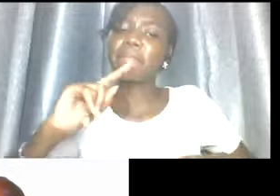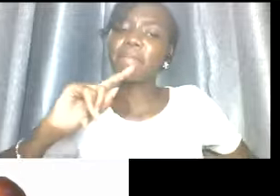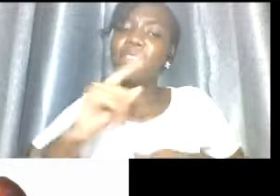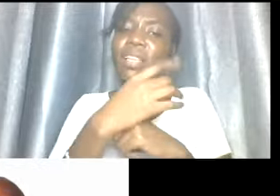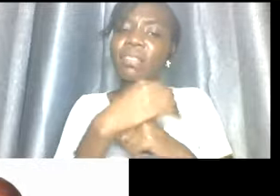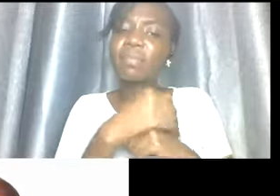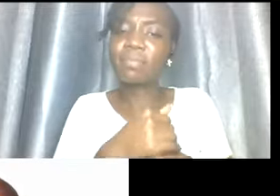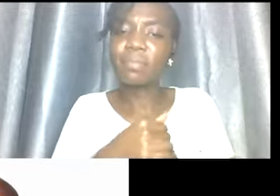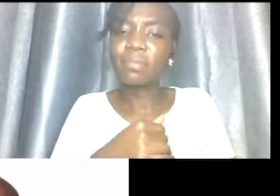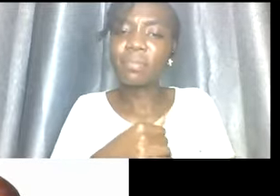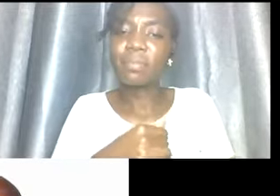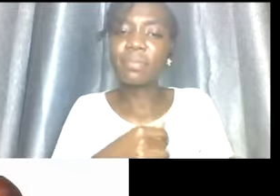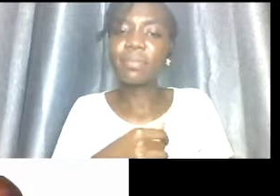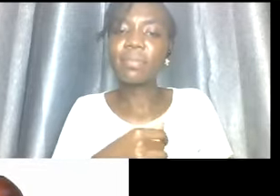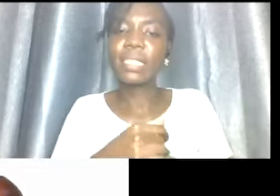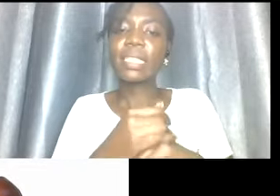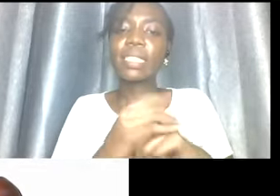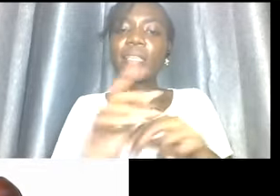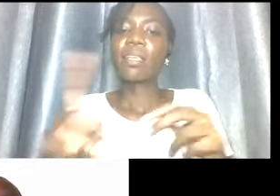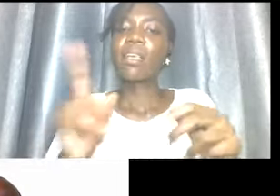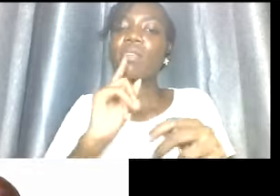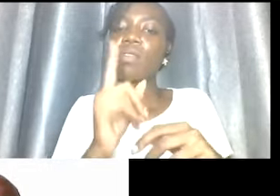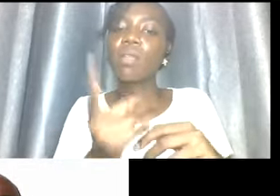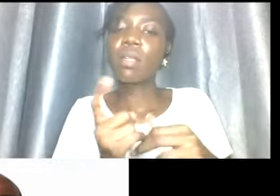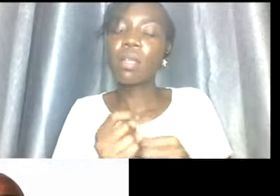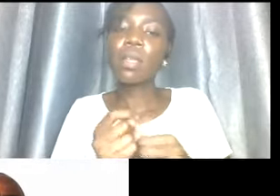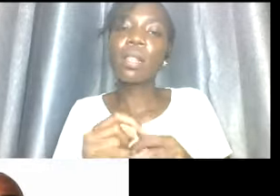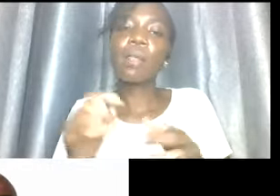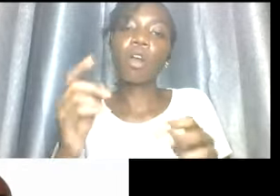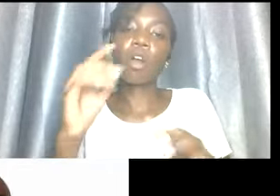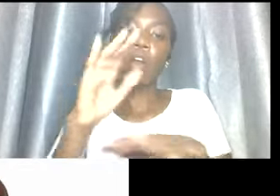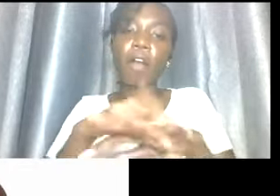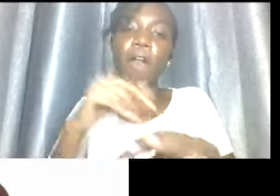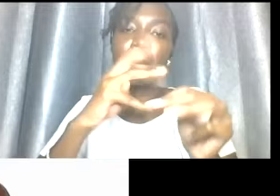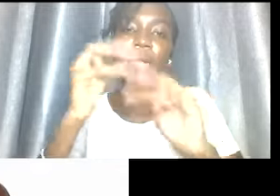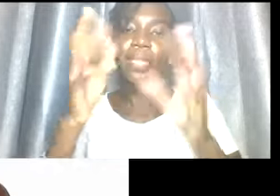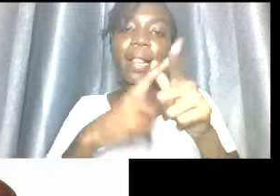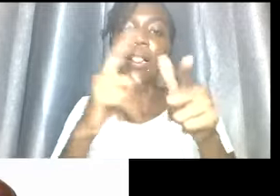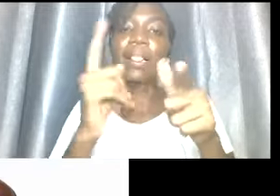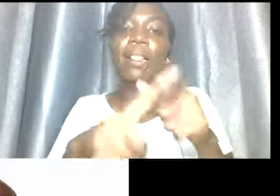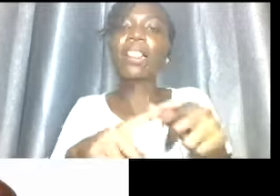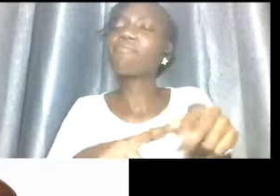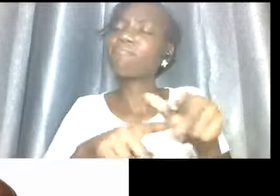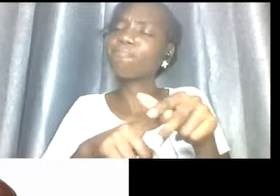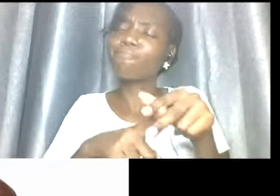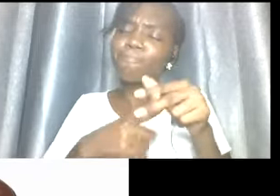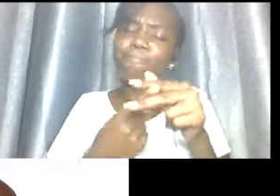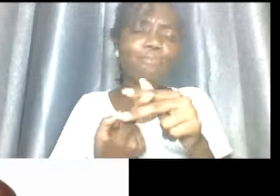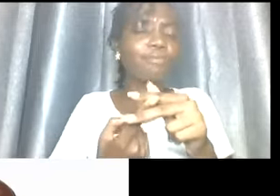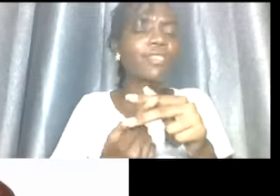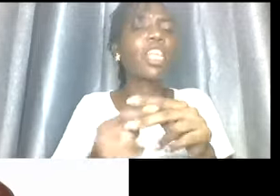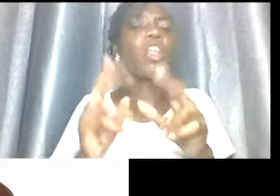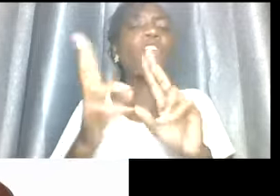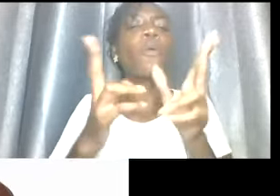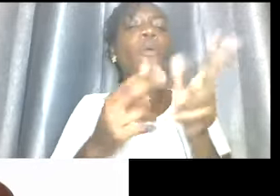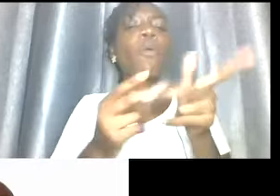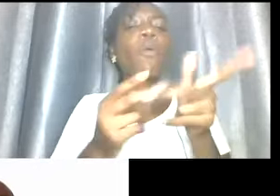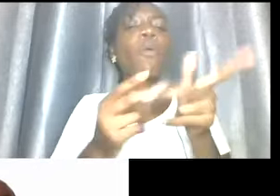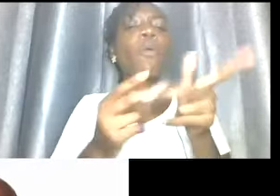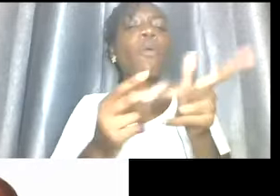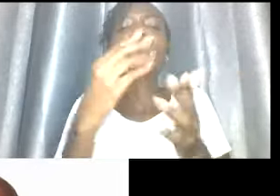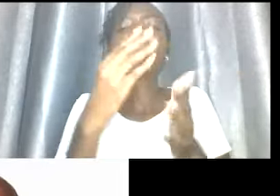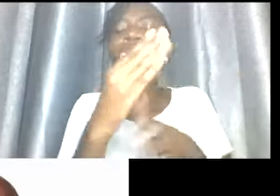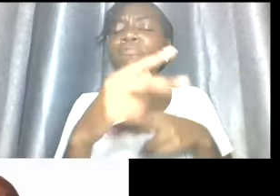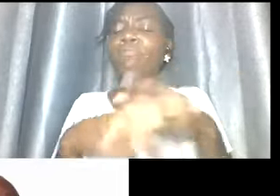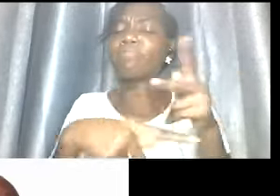I became a store manager, and we were operating manually and just going into the process of becoming